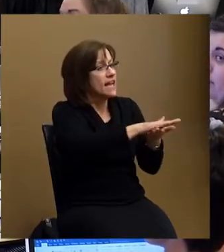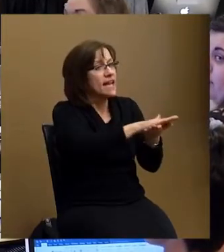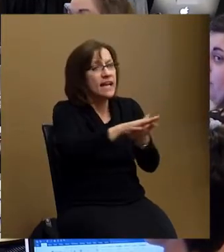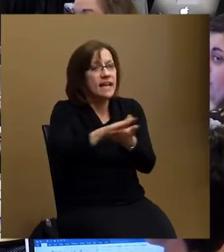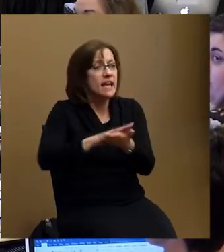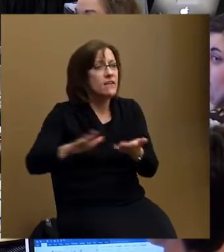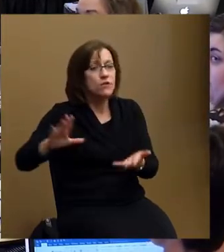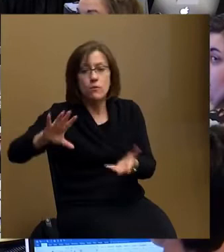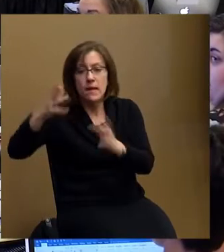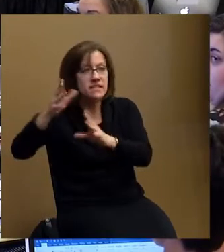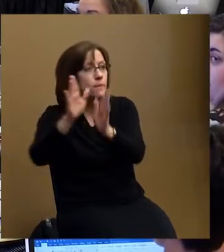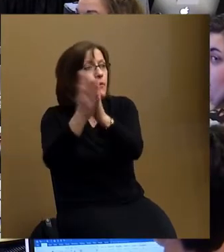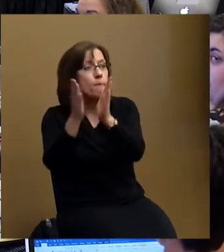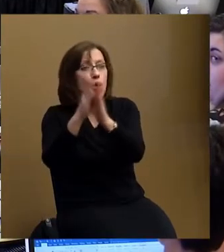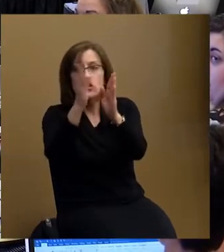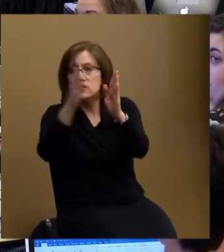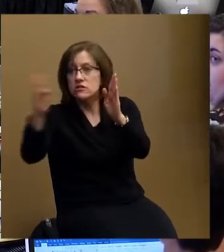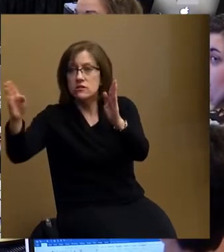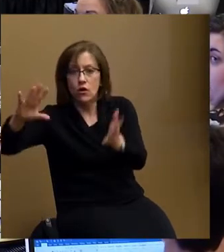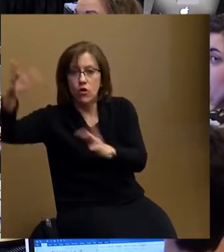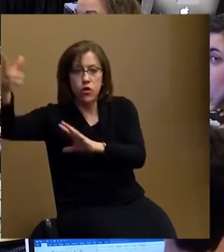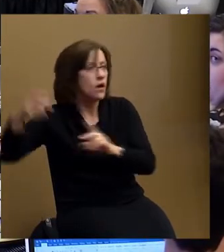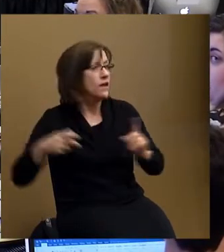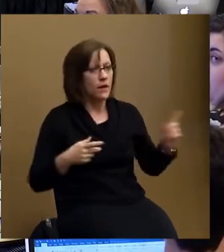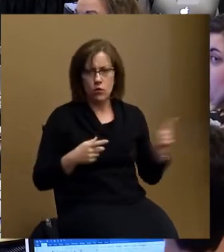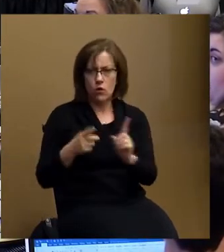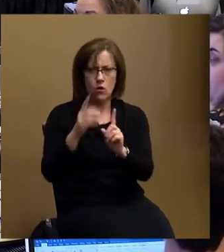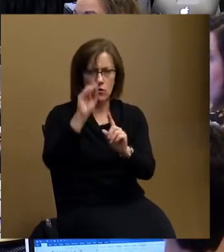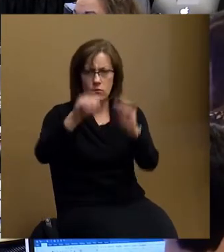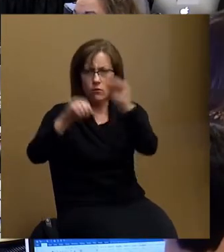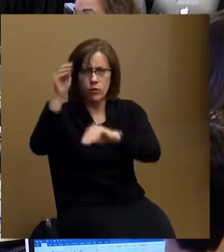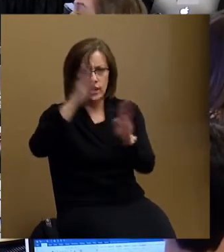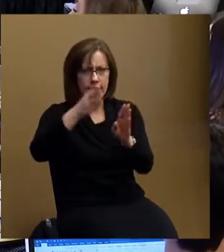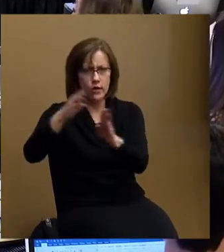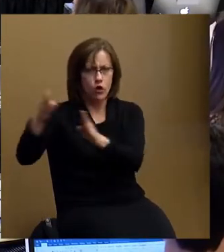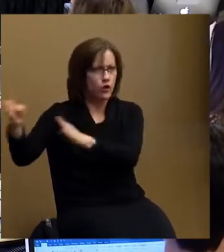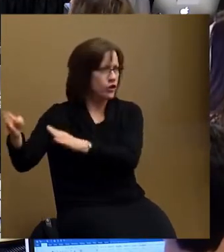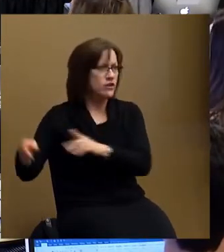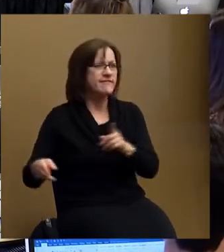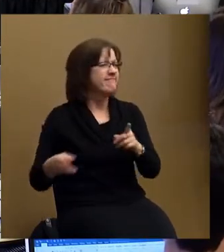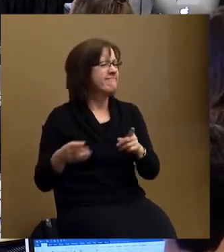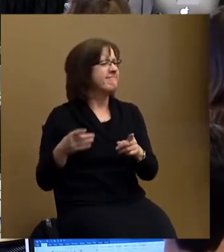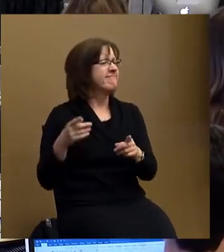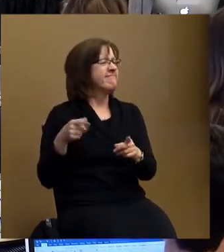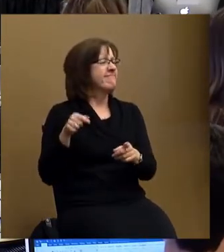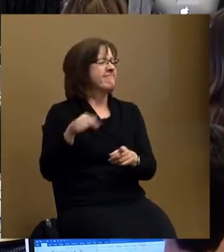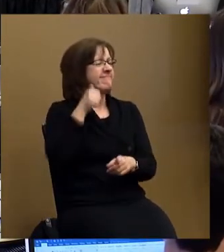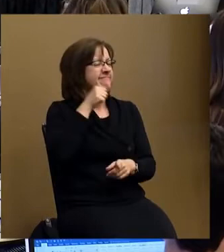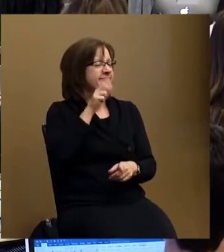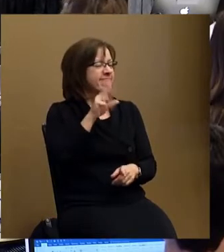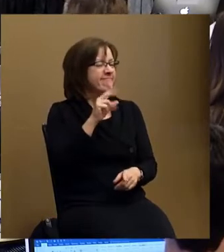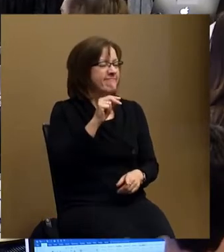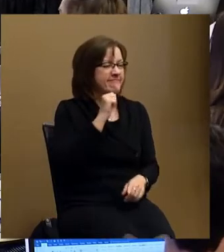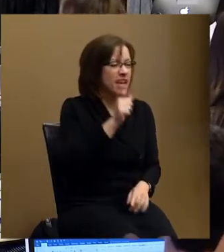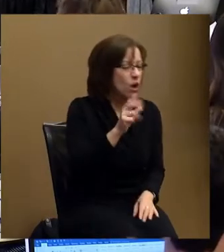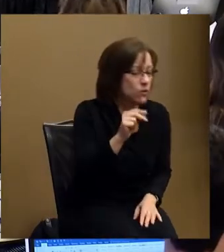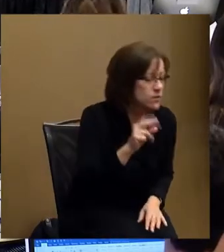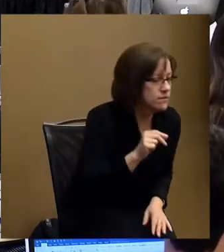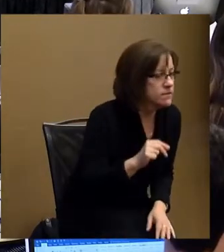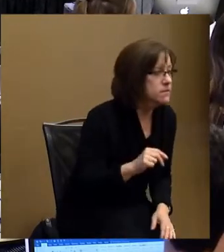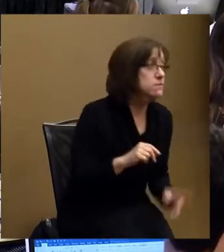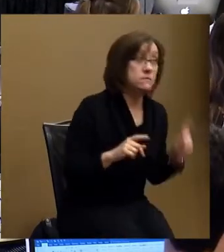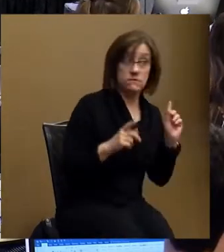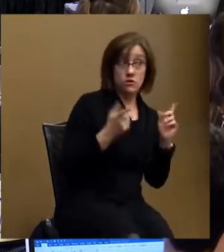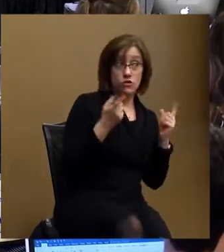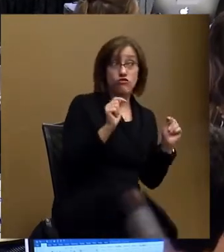the bookshelf, then they'll put it back in order. Yeah, Like, no. to do that. No, I don't think so. Okay. That But you makes could sense, try